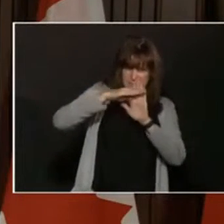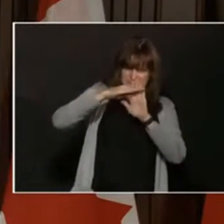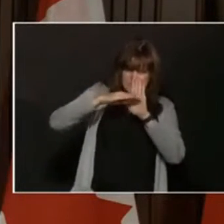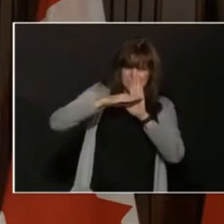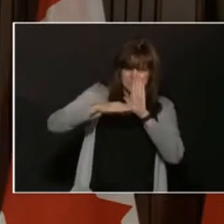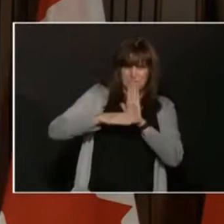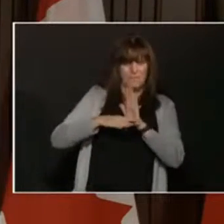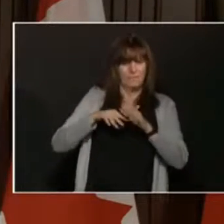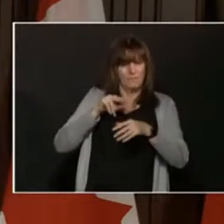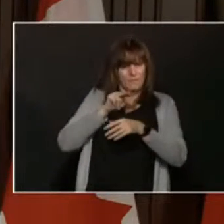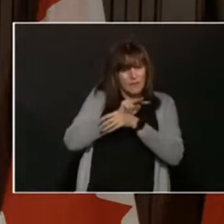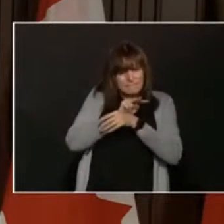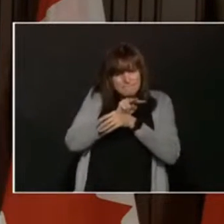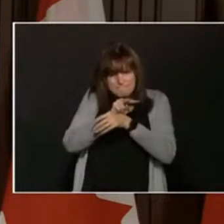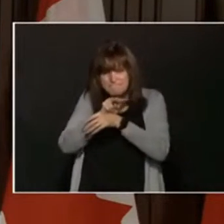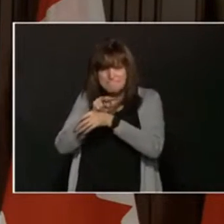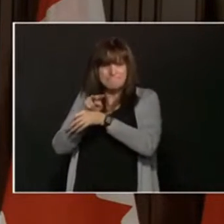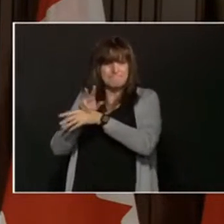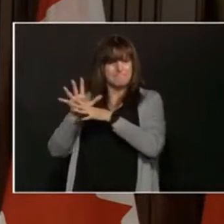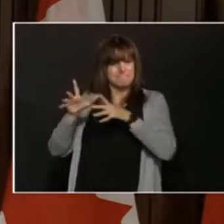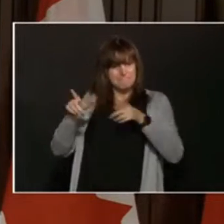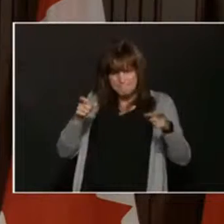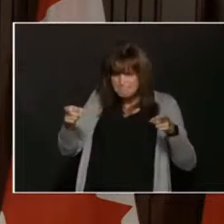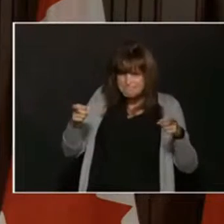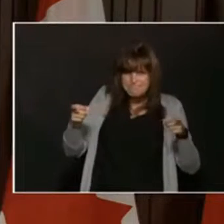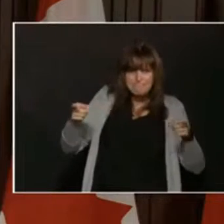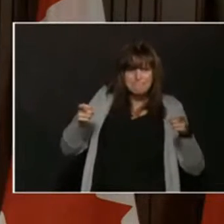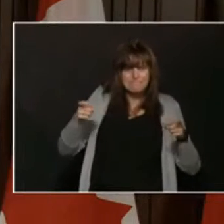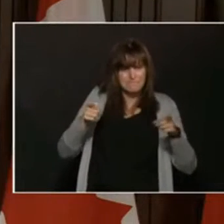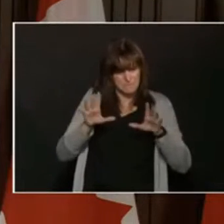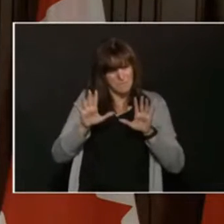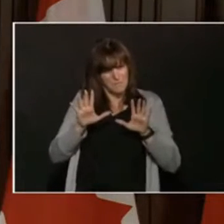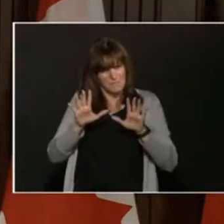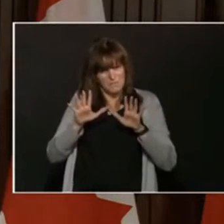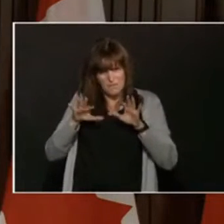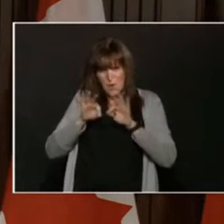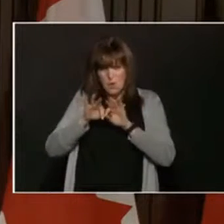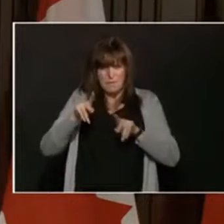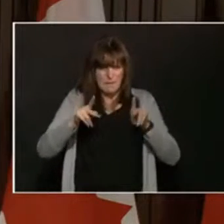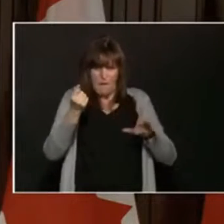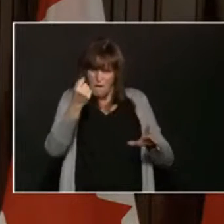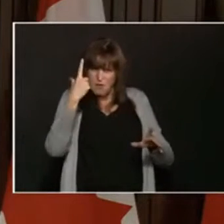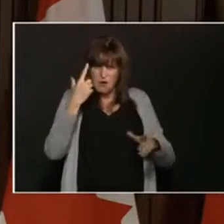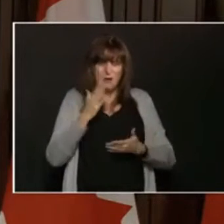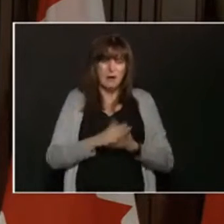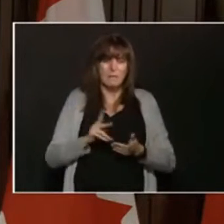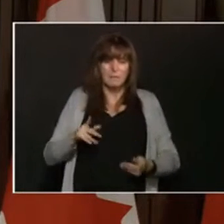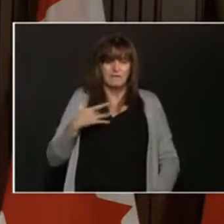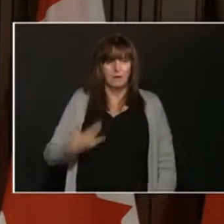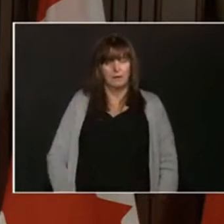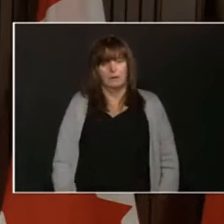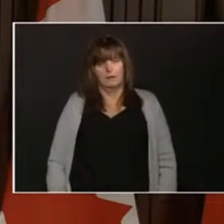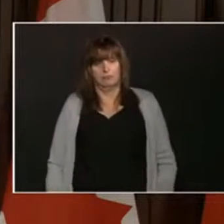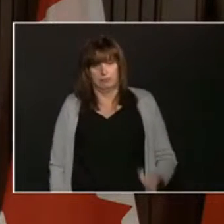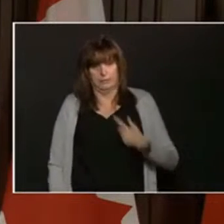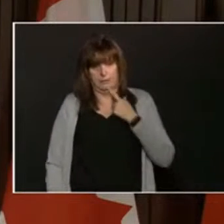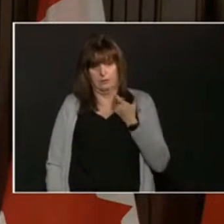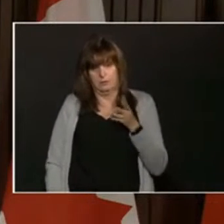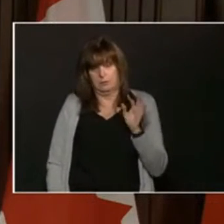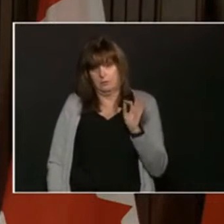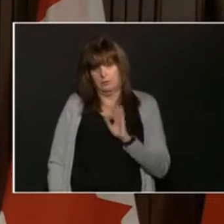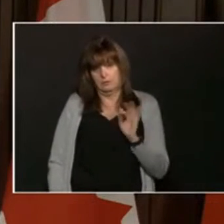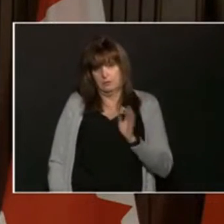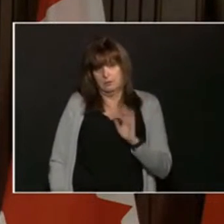so that people understand, some people don't think this is important. I do get a lot of emails from the